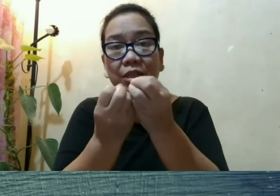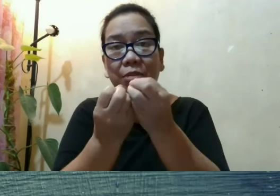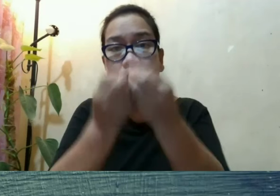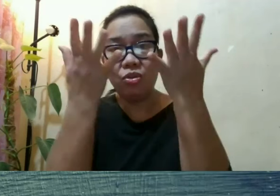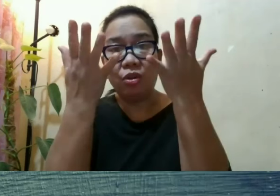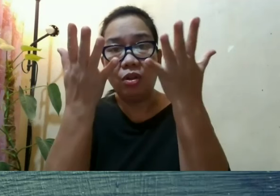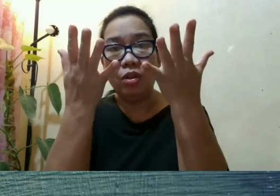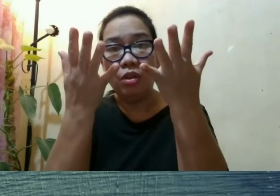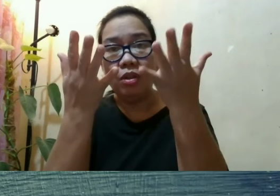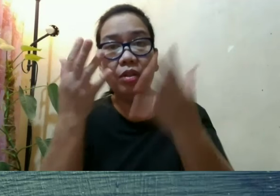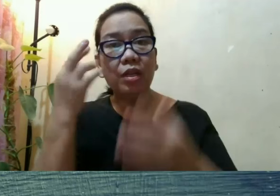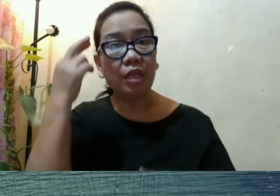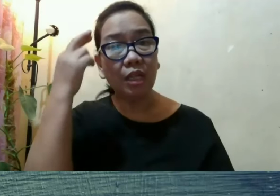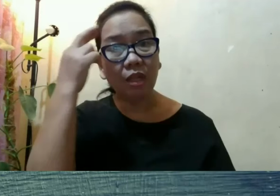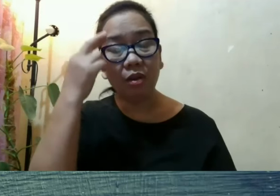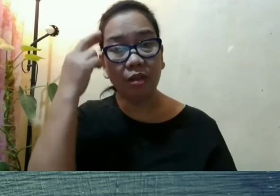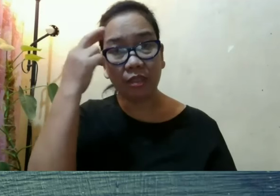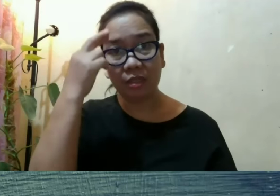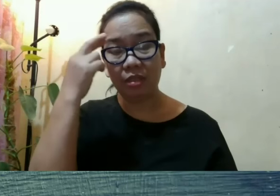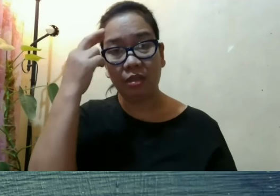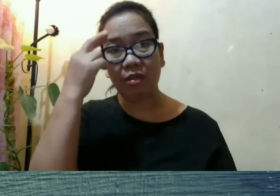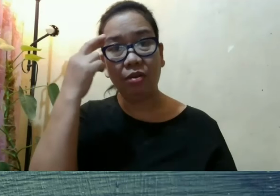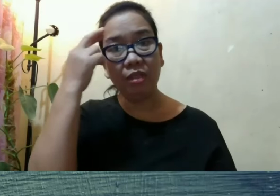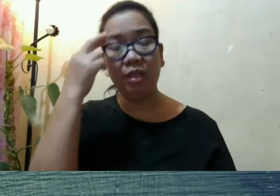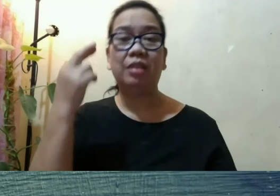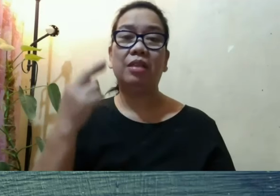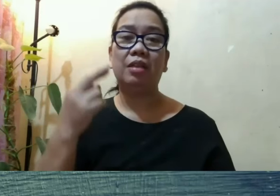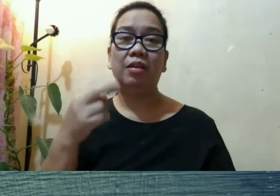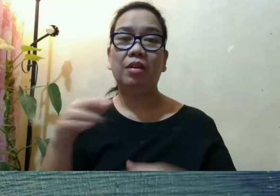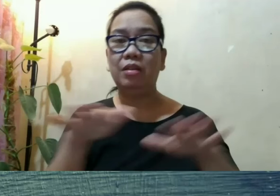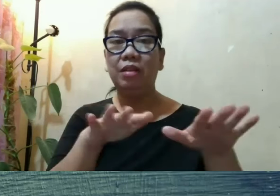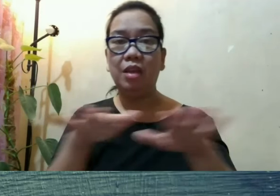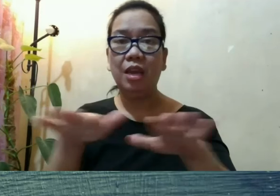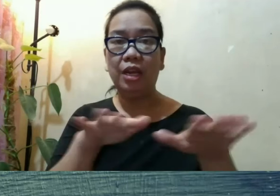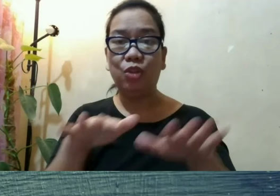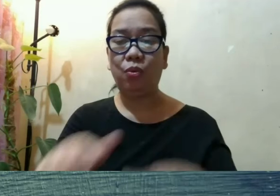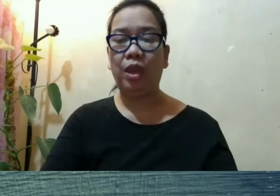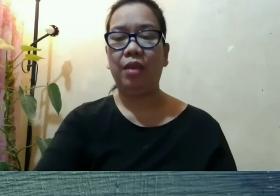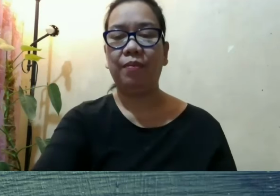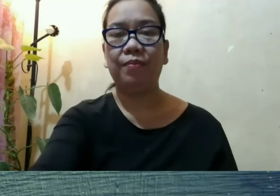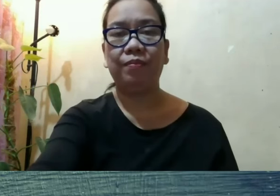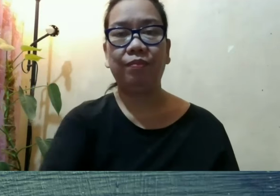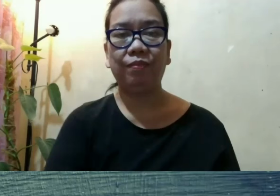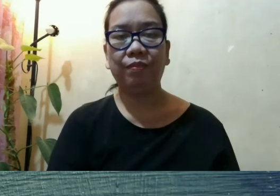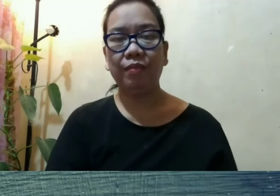of explosion that it causes the earthquake.